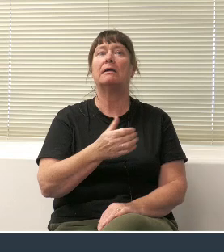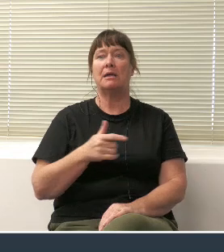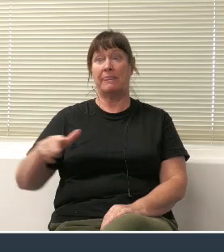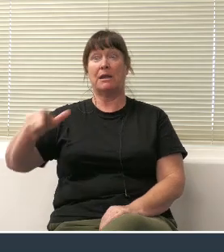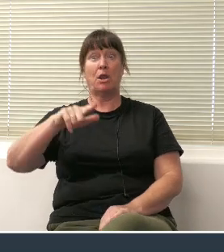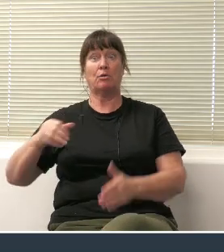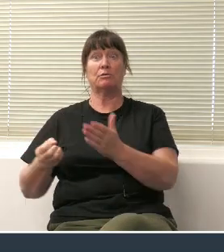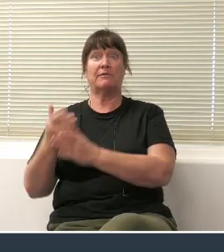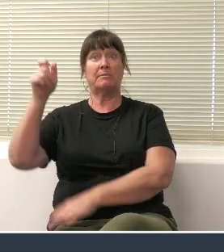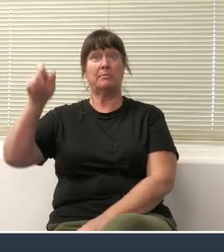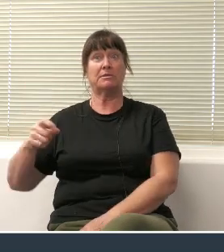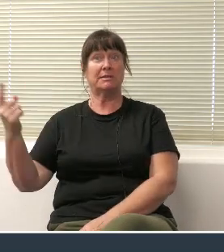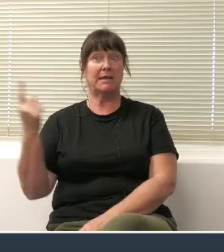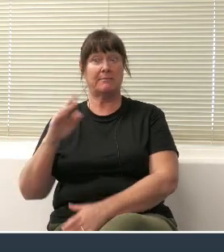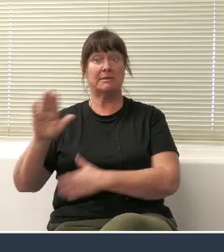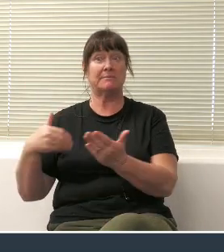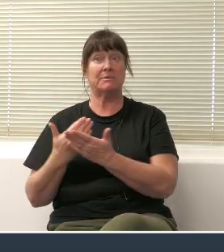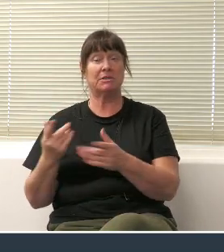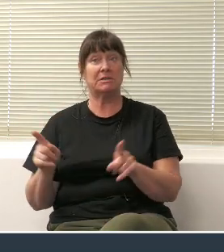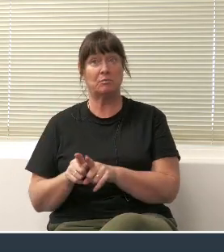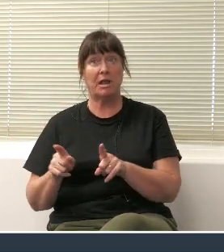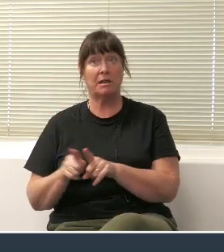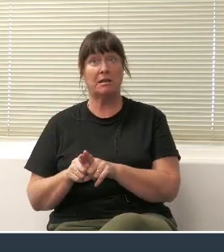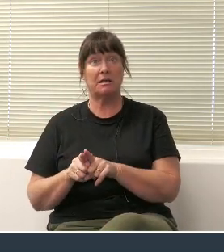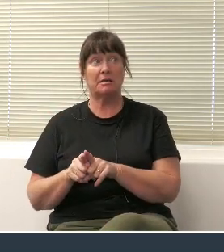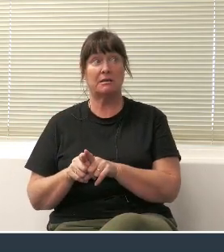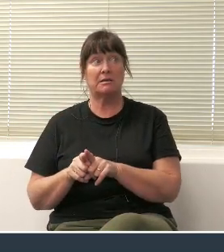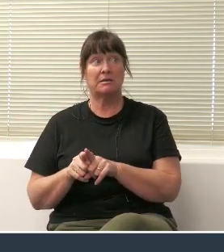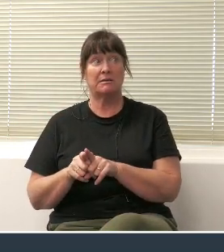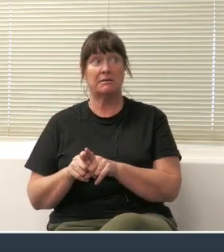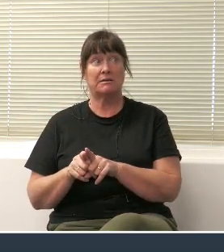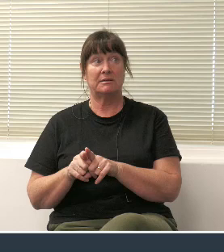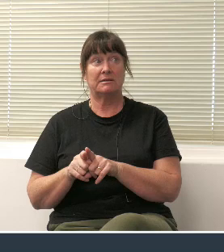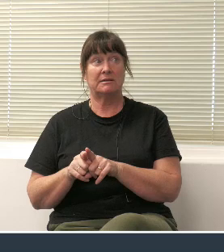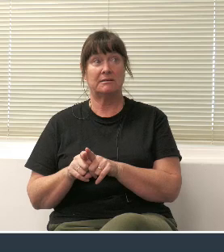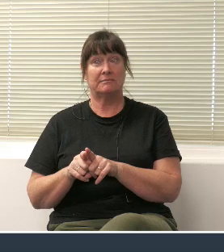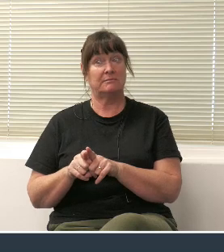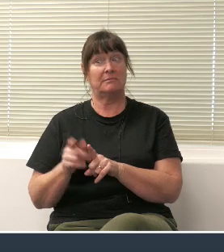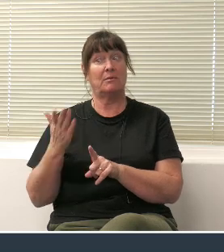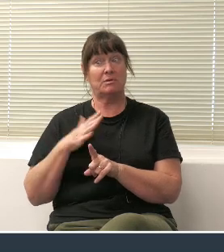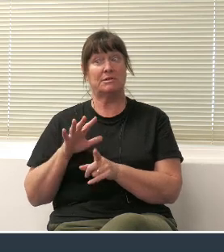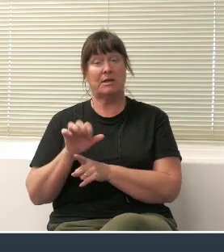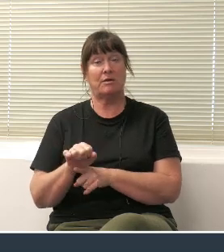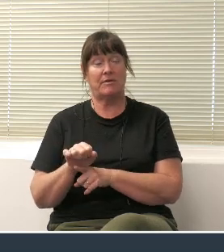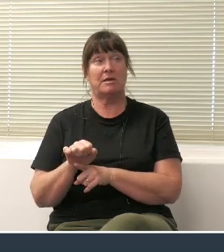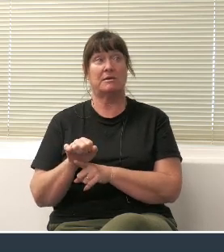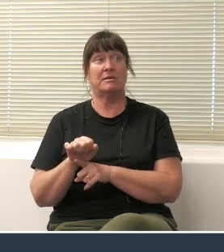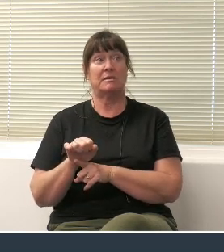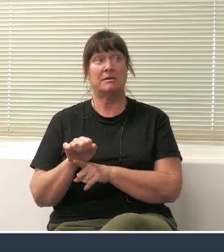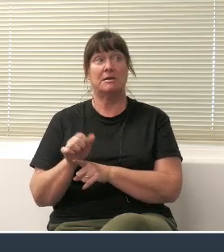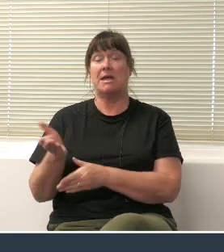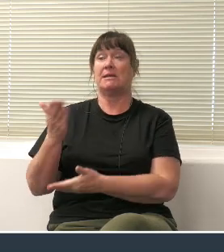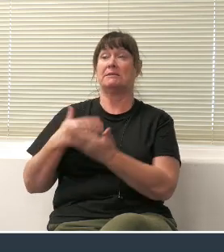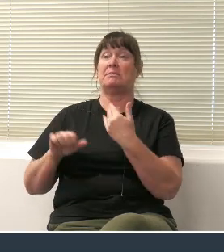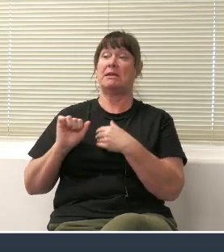local developer make a submission wanting to actually to do that, and it